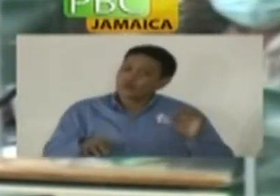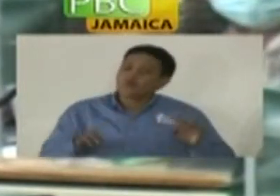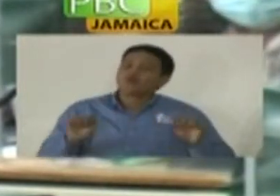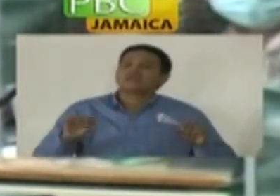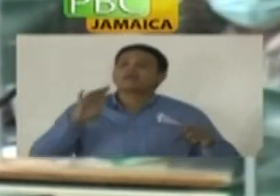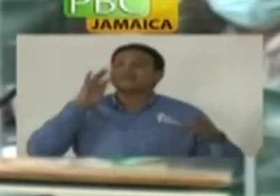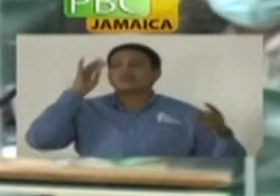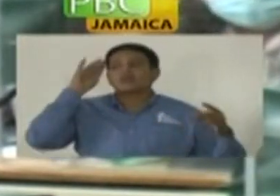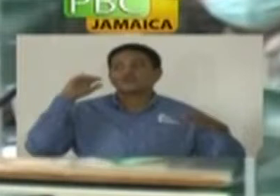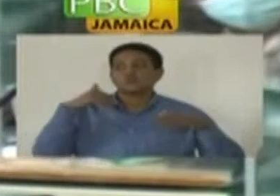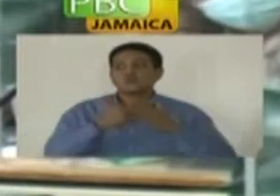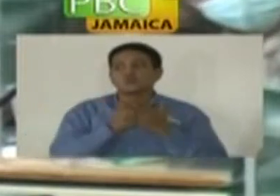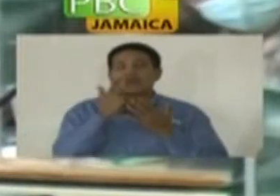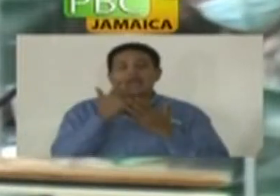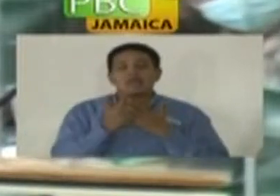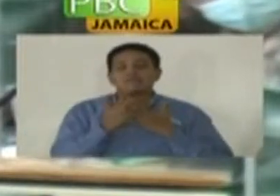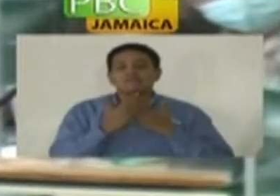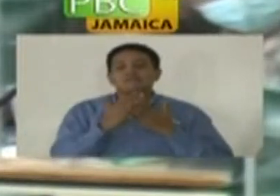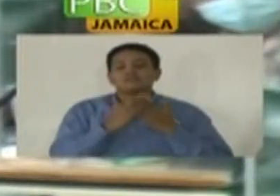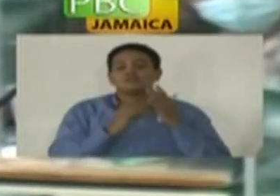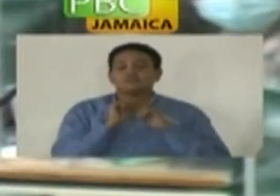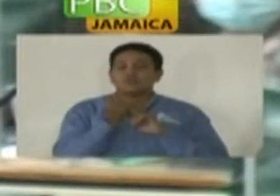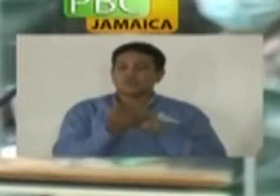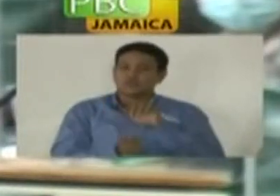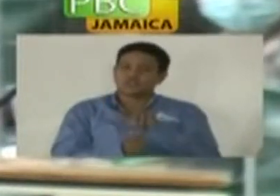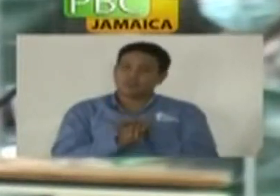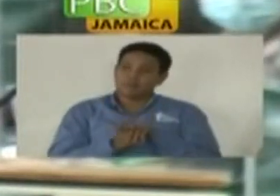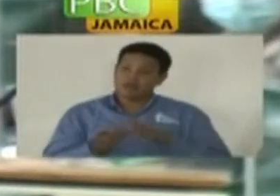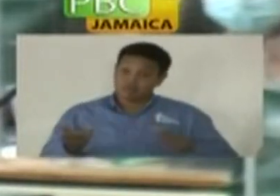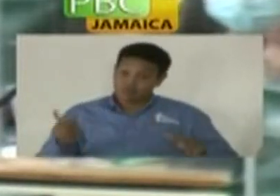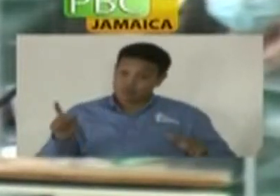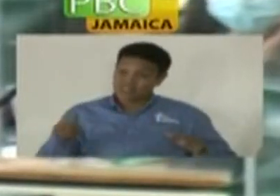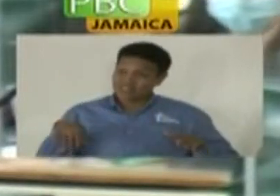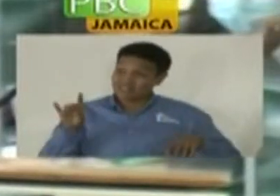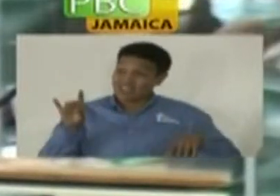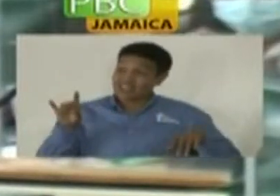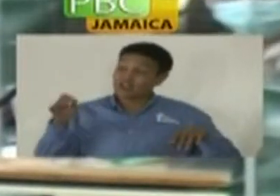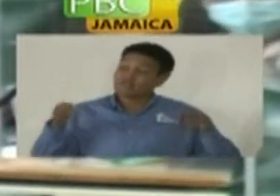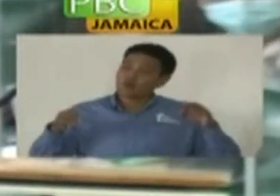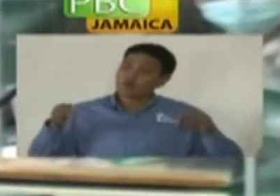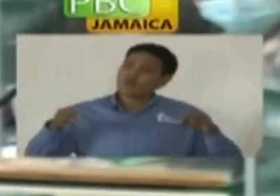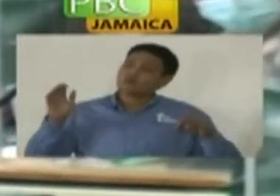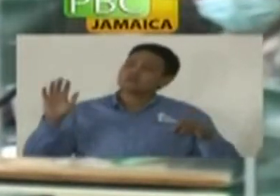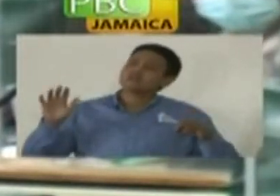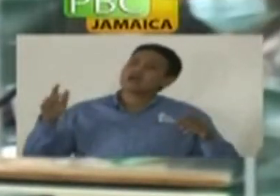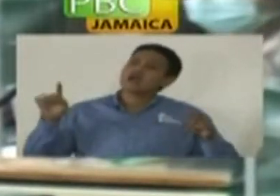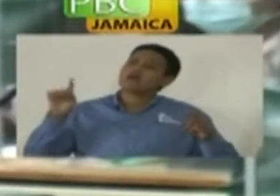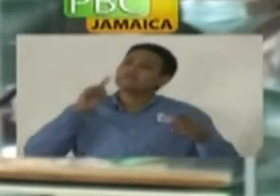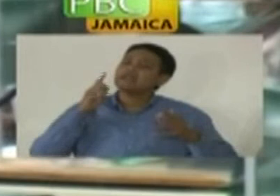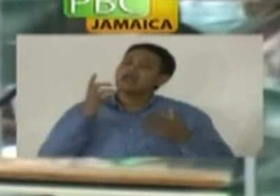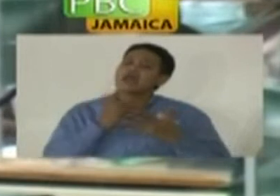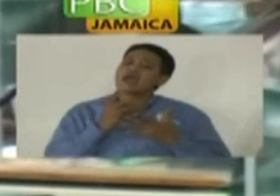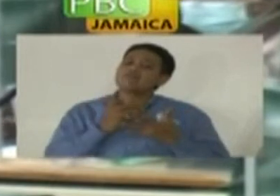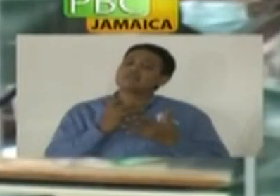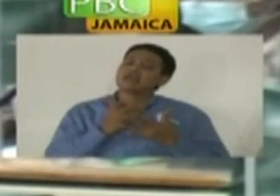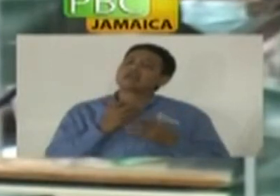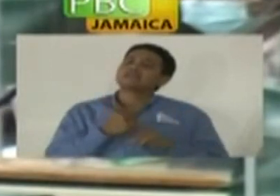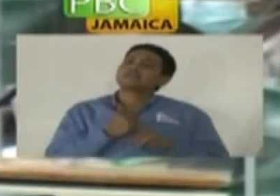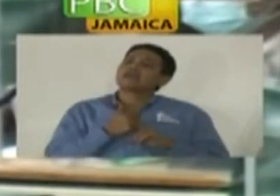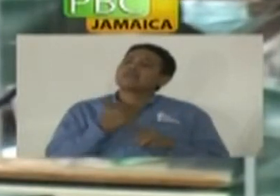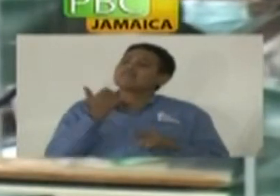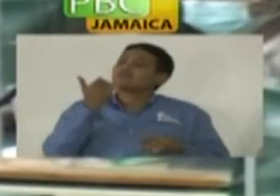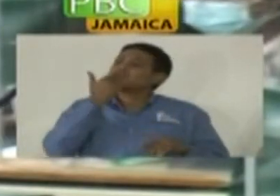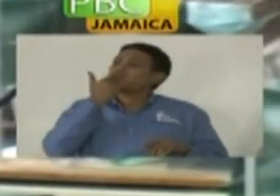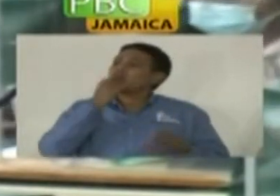new evidence in certain circumstances, where it is a finding of the court that the evidence was